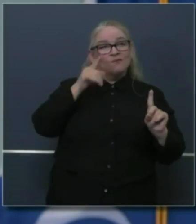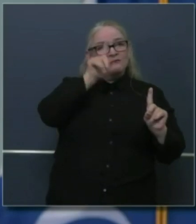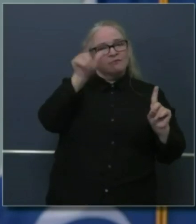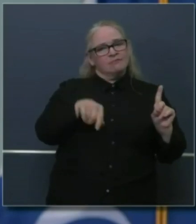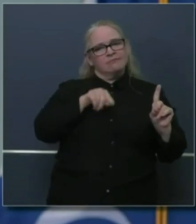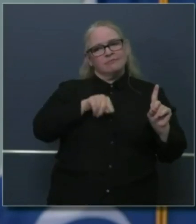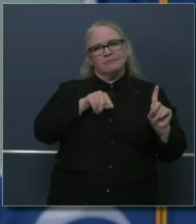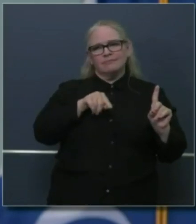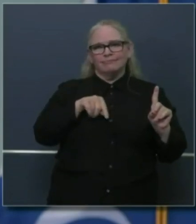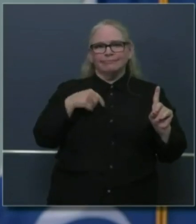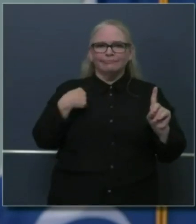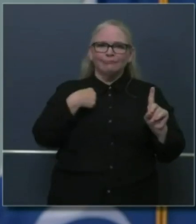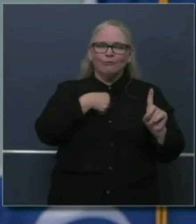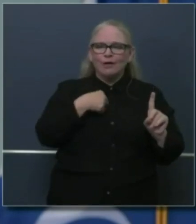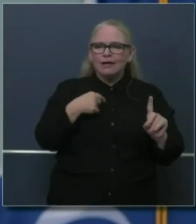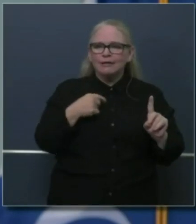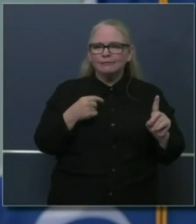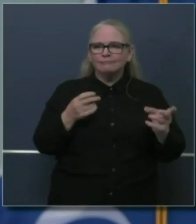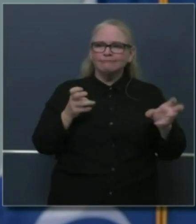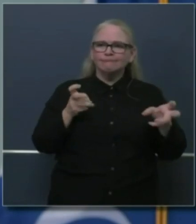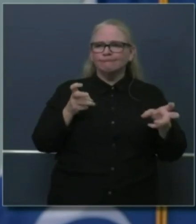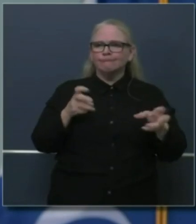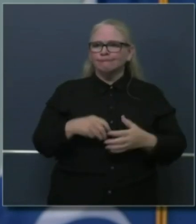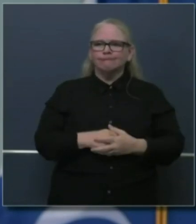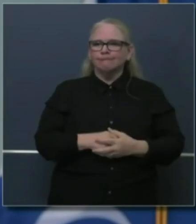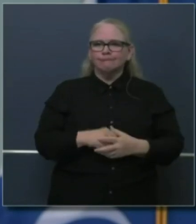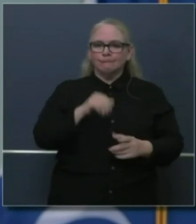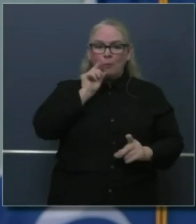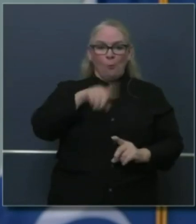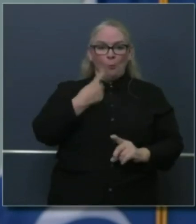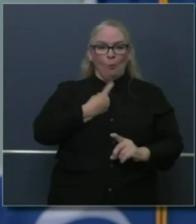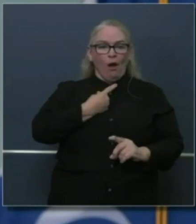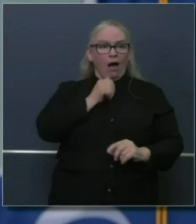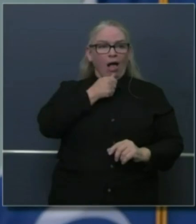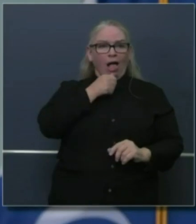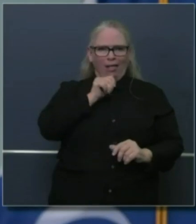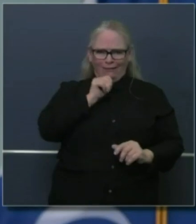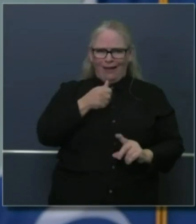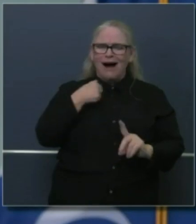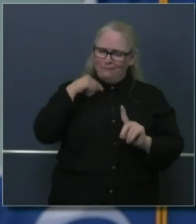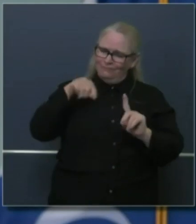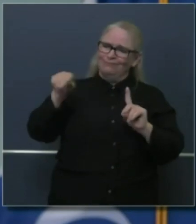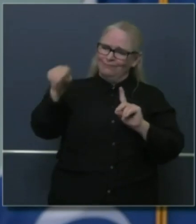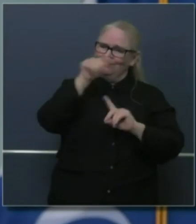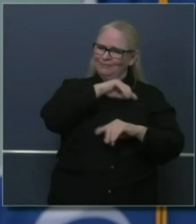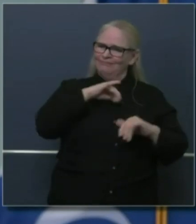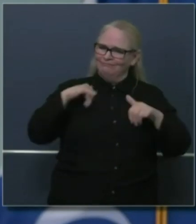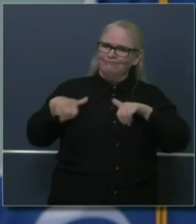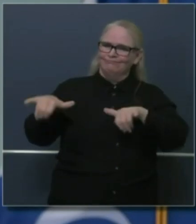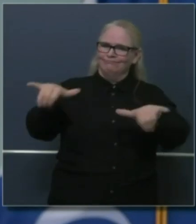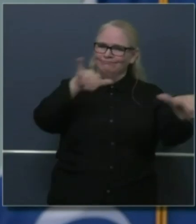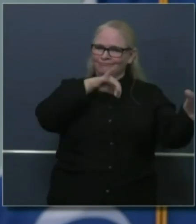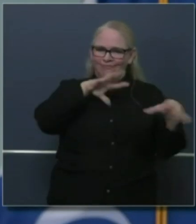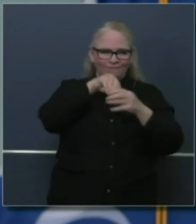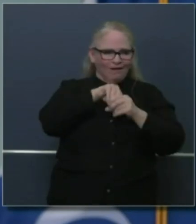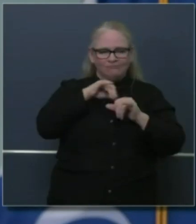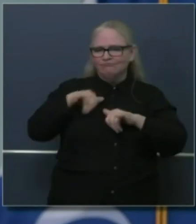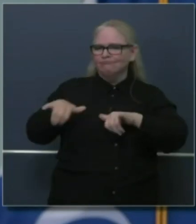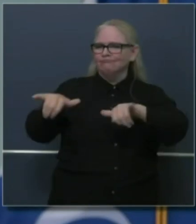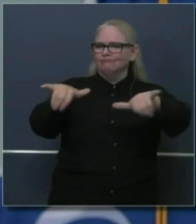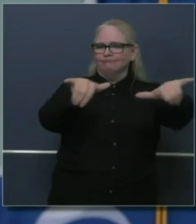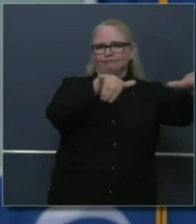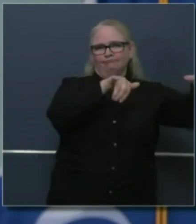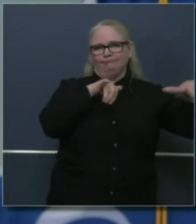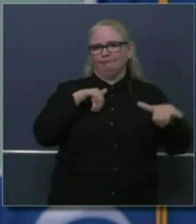from those impacts. So I just wanted to, on the top, lead with a little bit of news in that respect, and know that we are